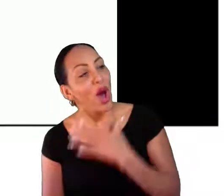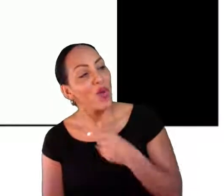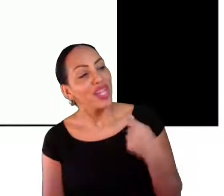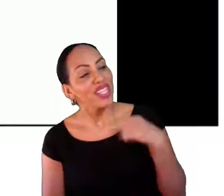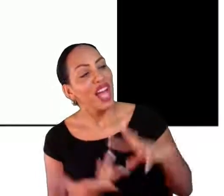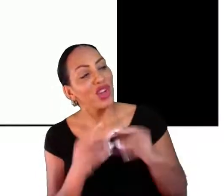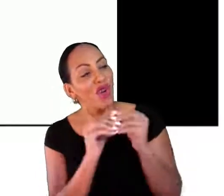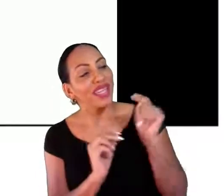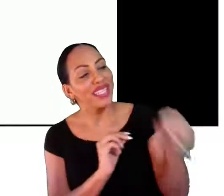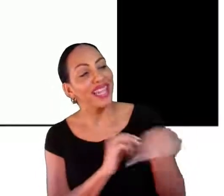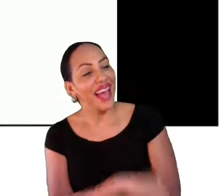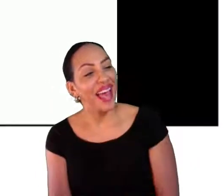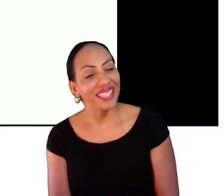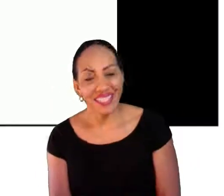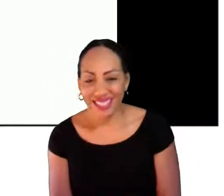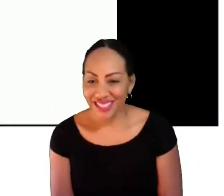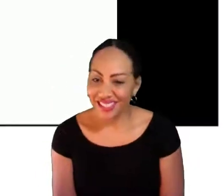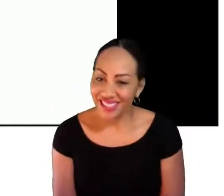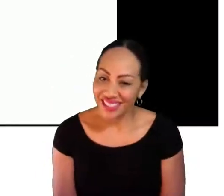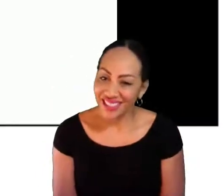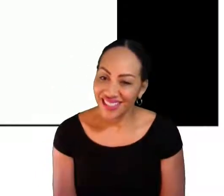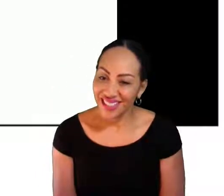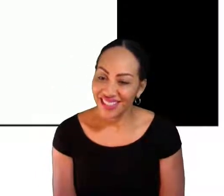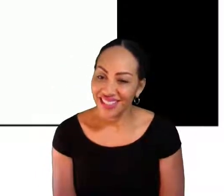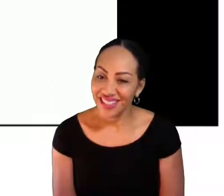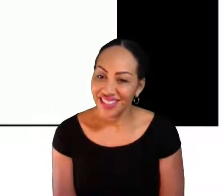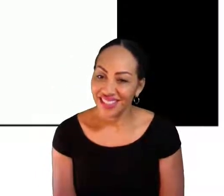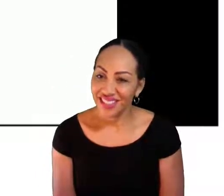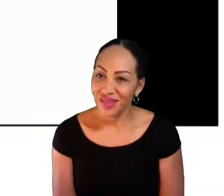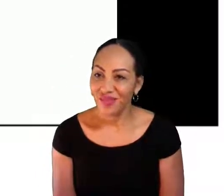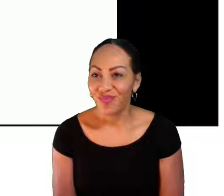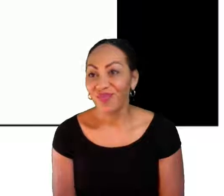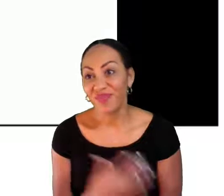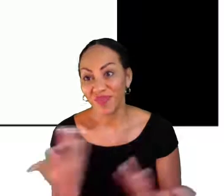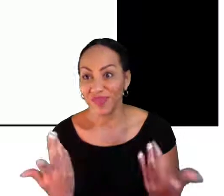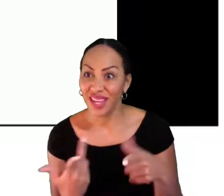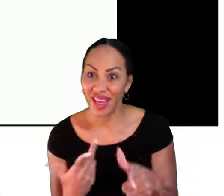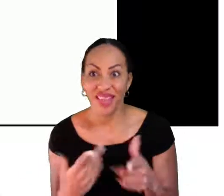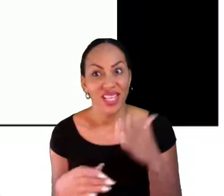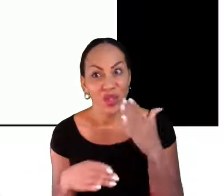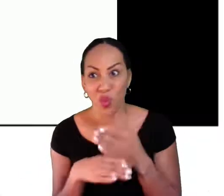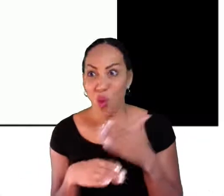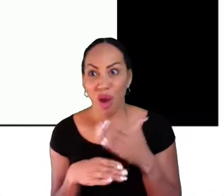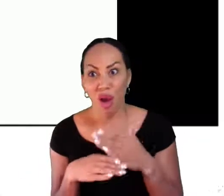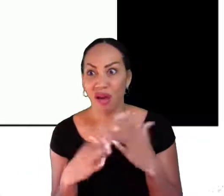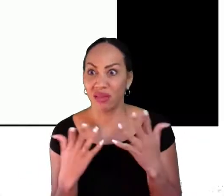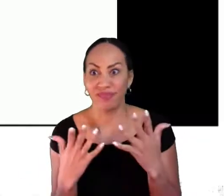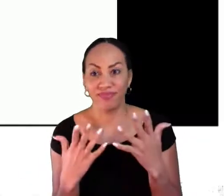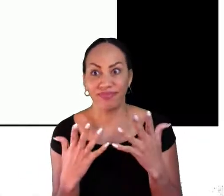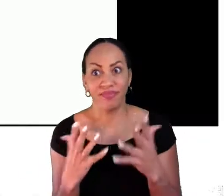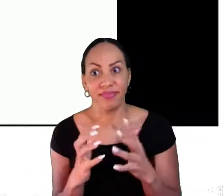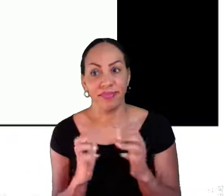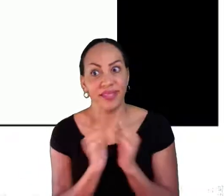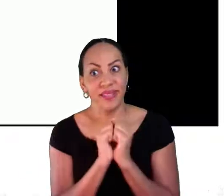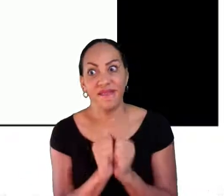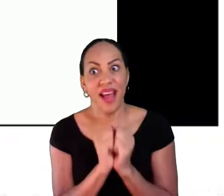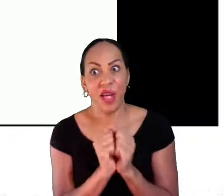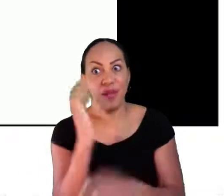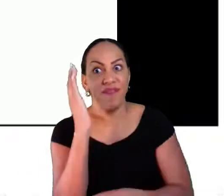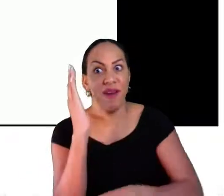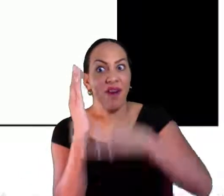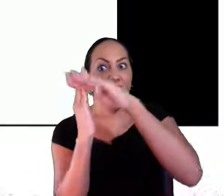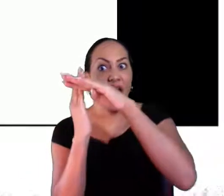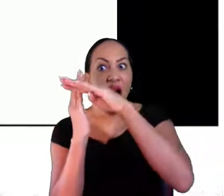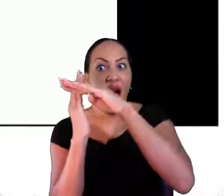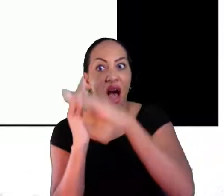the high stakes nature of what this work is, and I think I try my hardest in this role to not